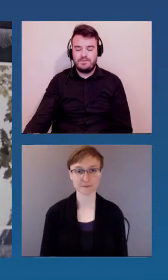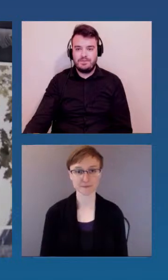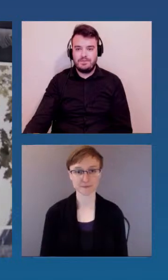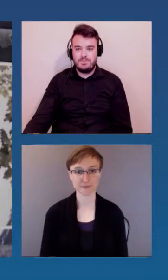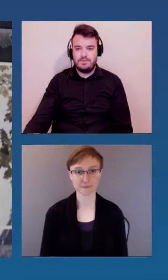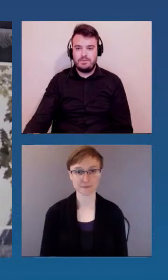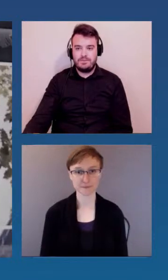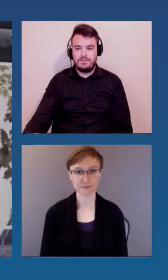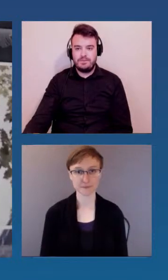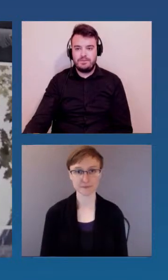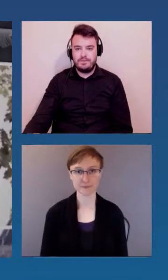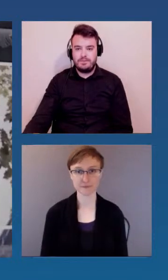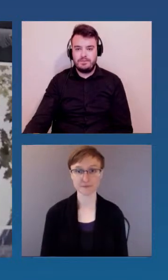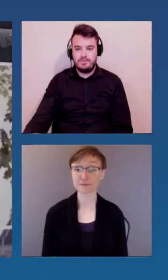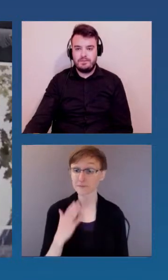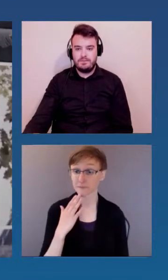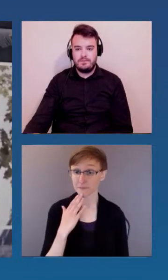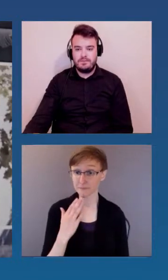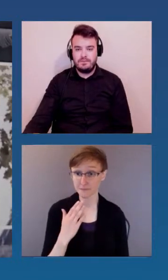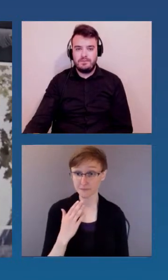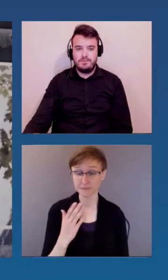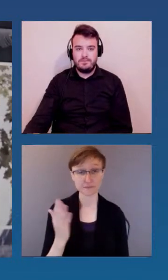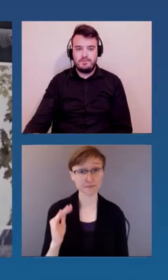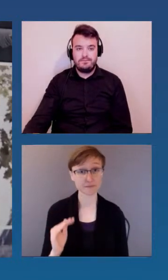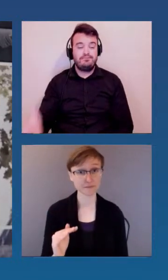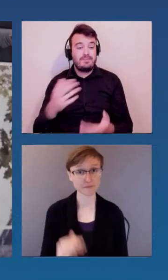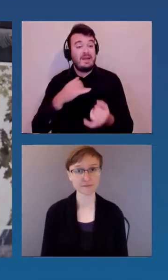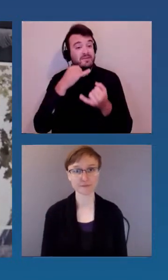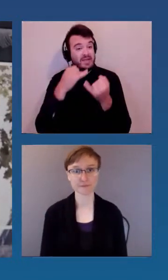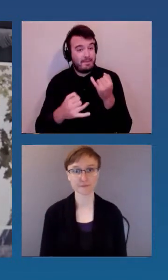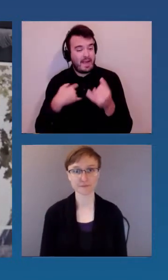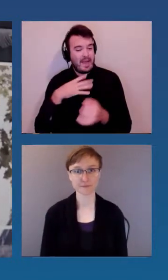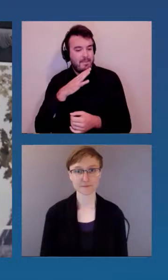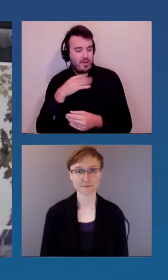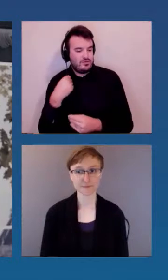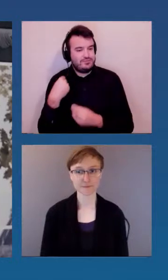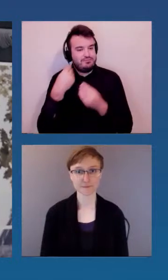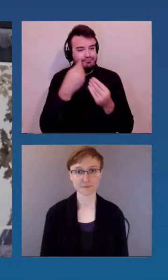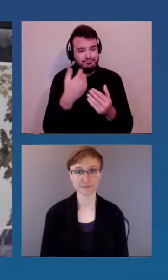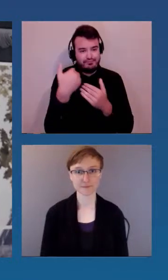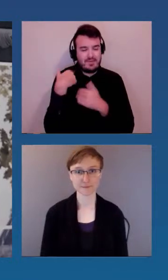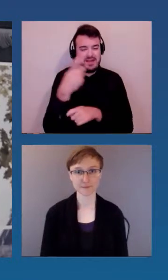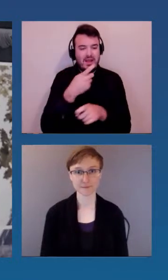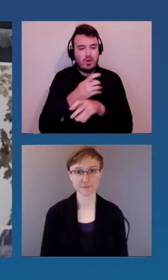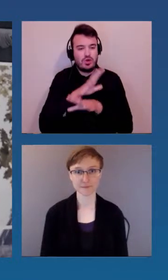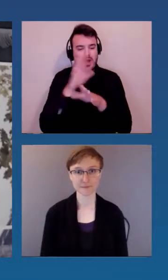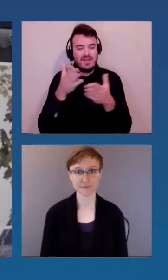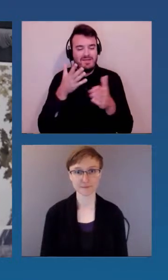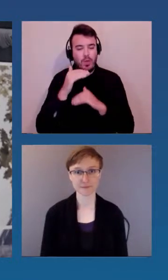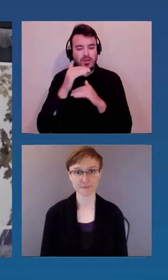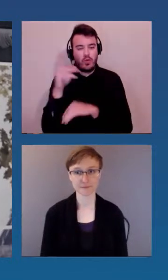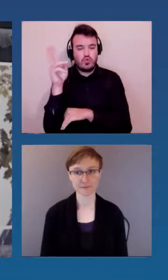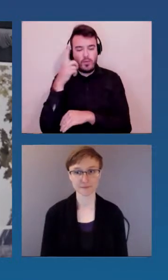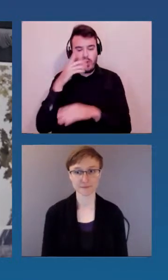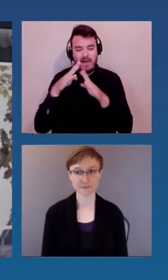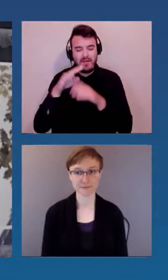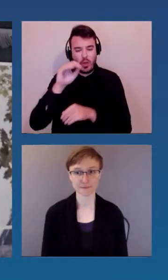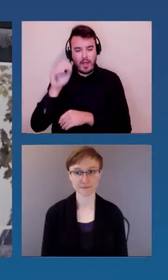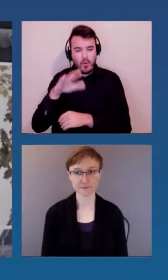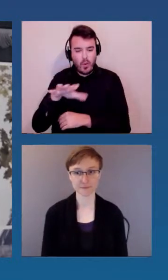mask as mandated by the province. To be clear, we will continue with our joint education, engagement,